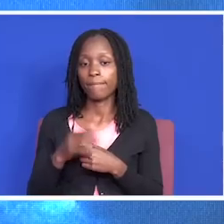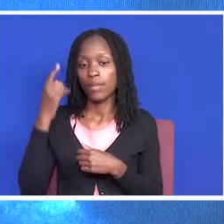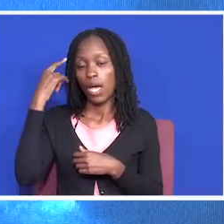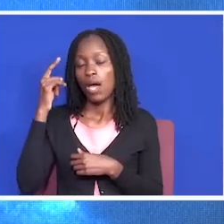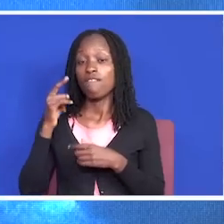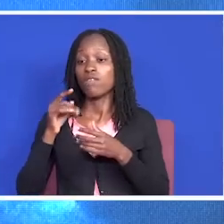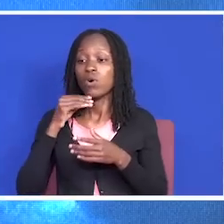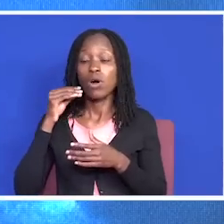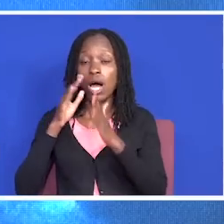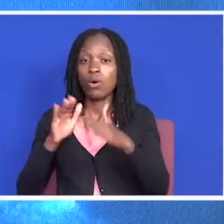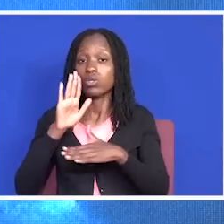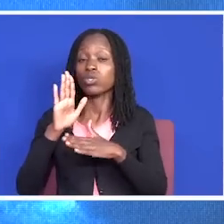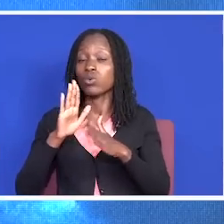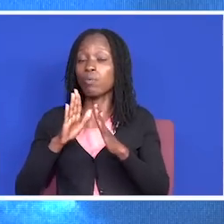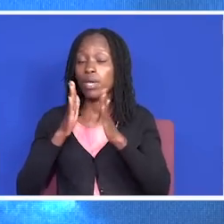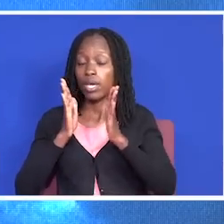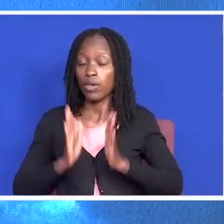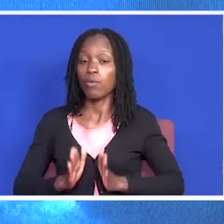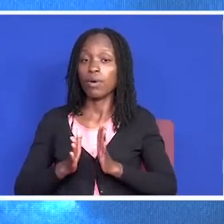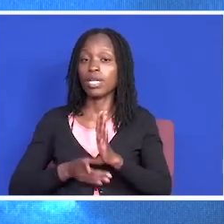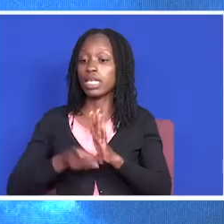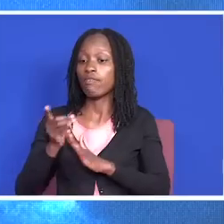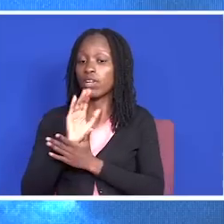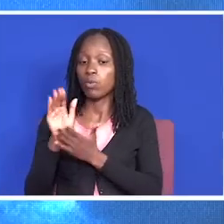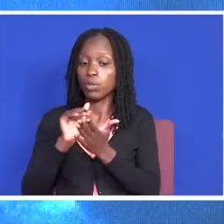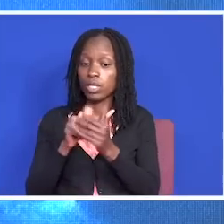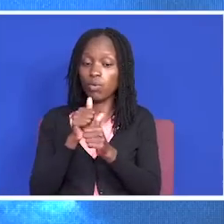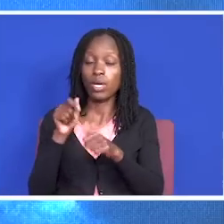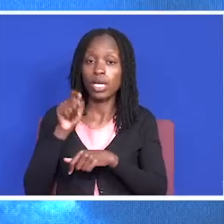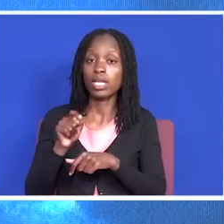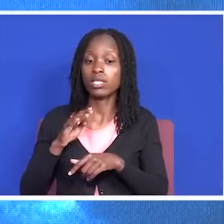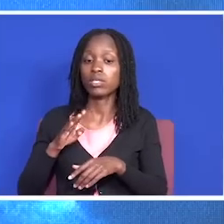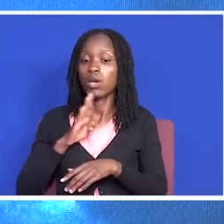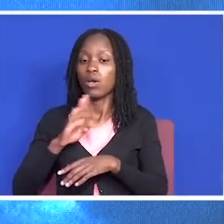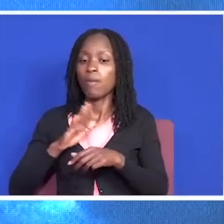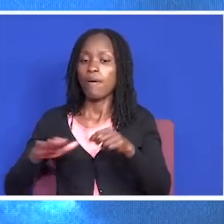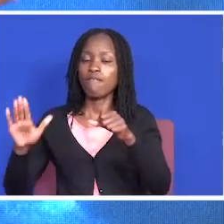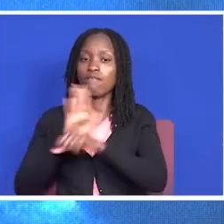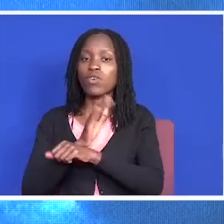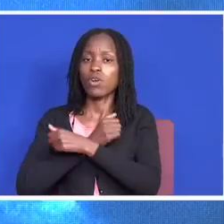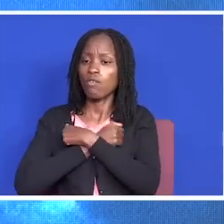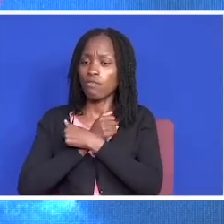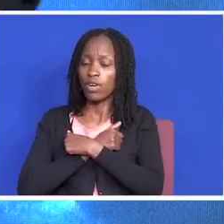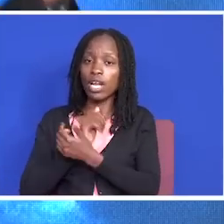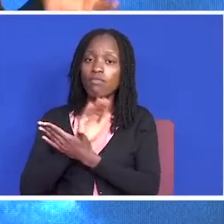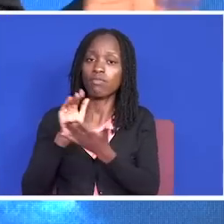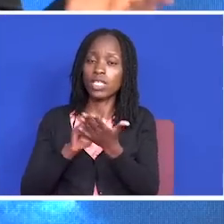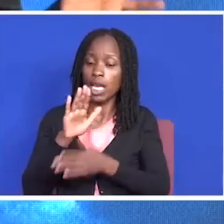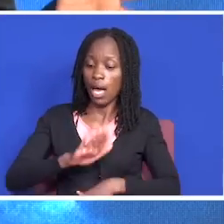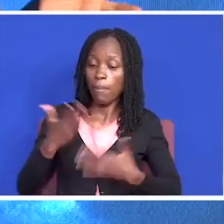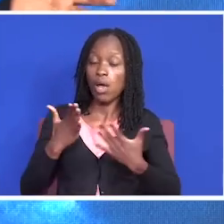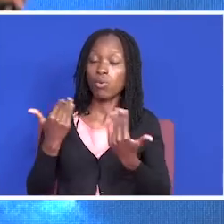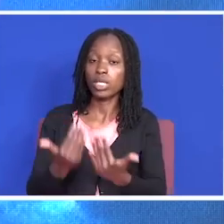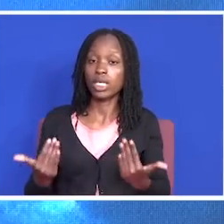Human Development Center the way it should be, it must be an unconditional love center. The place where a child